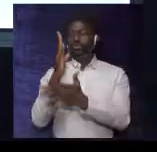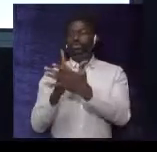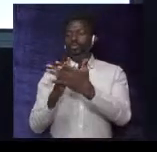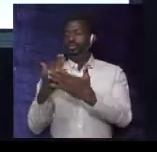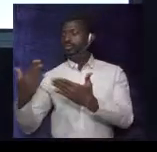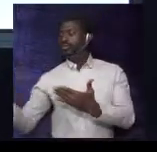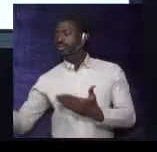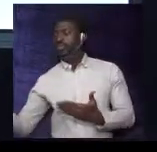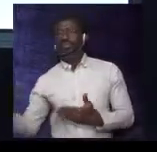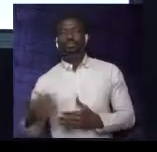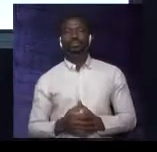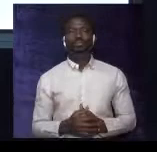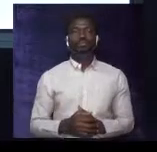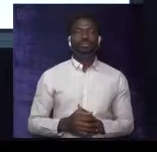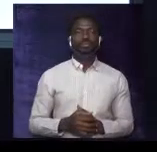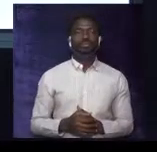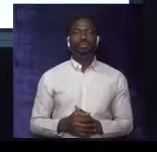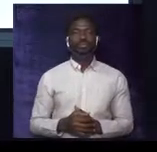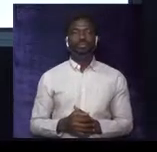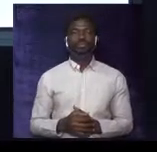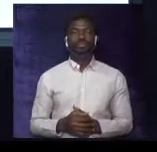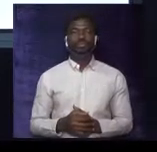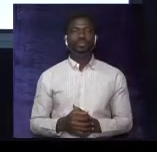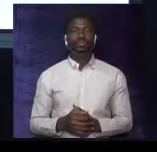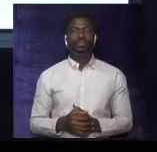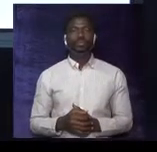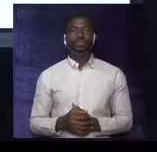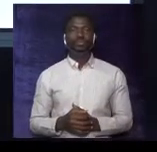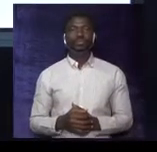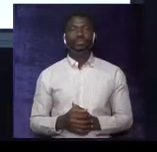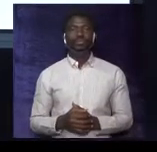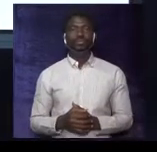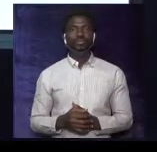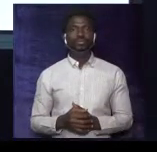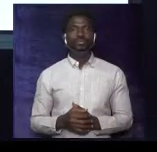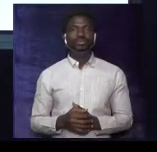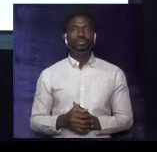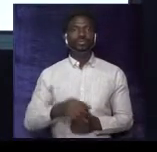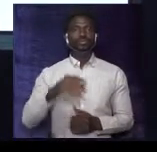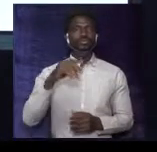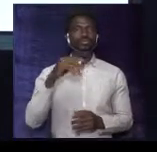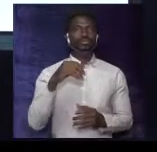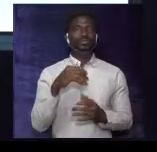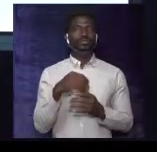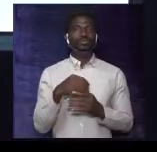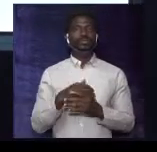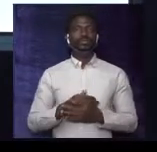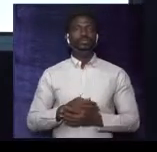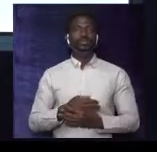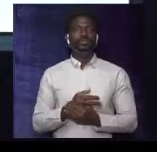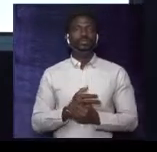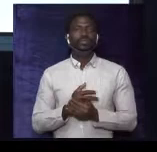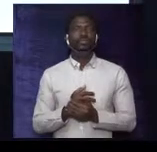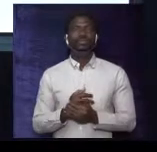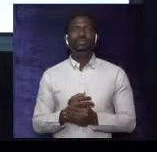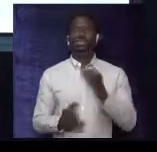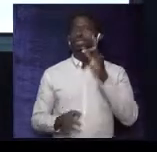something. To try to get or catch someone or something.